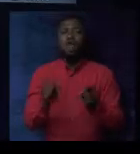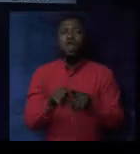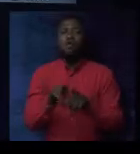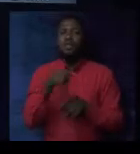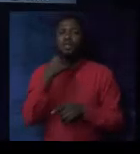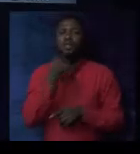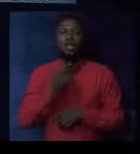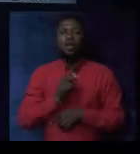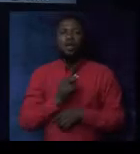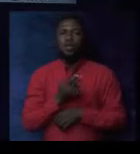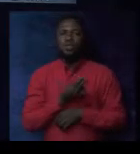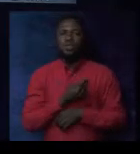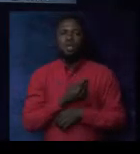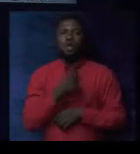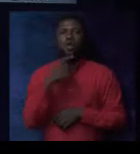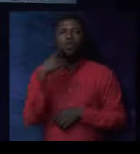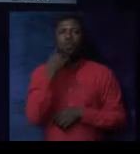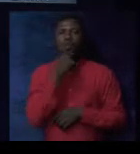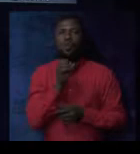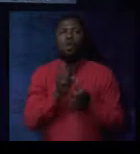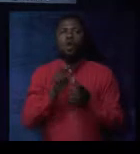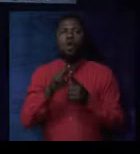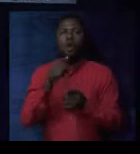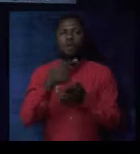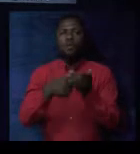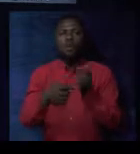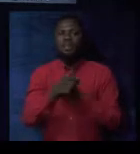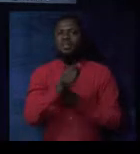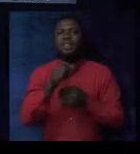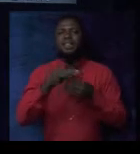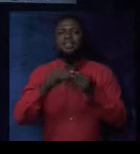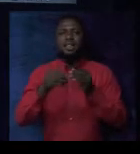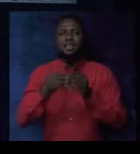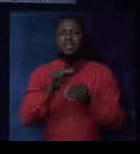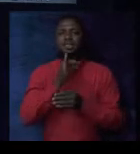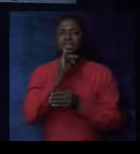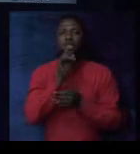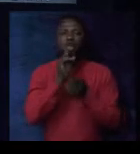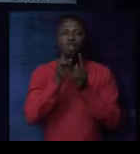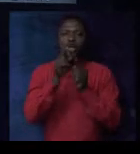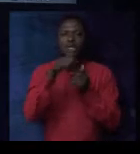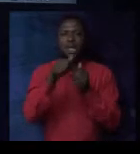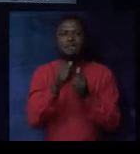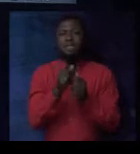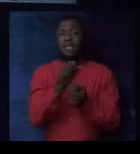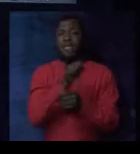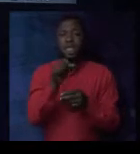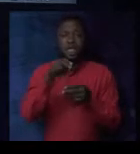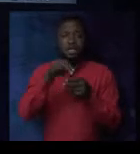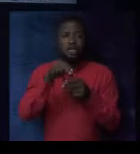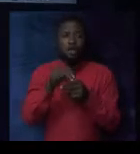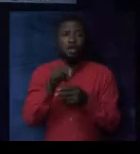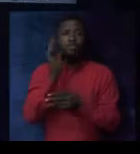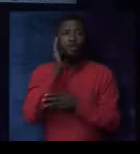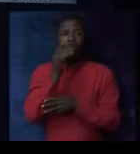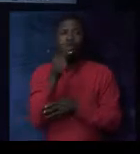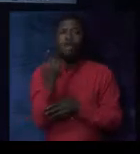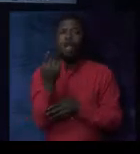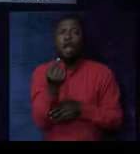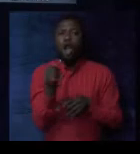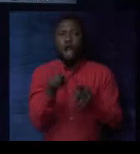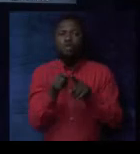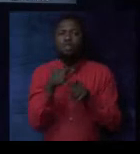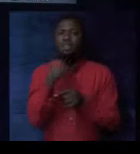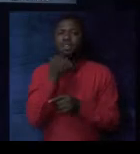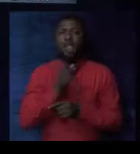Nouns also tell us who or what a sentence is talking about. A noun will